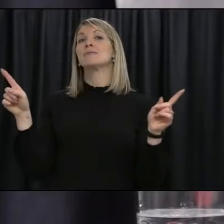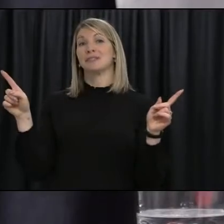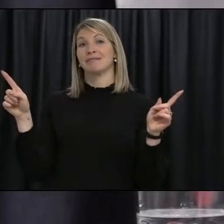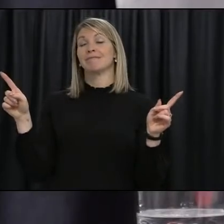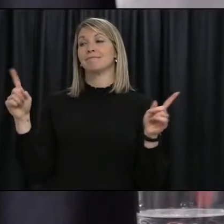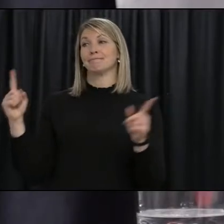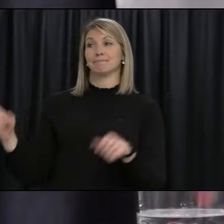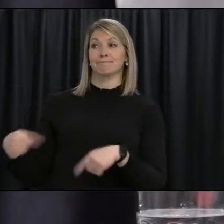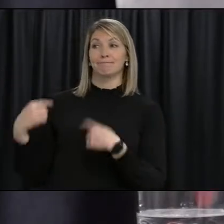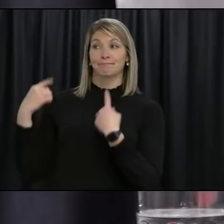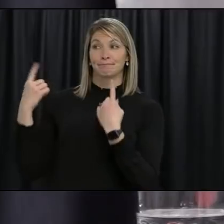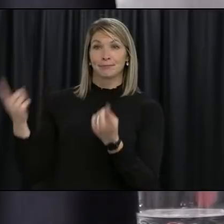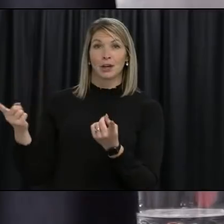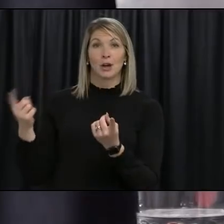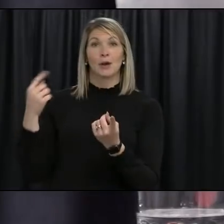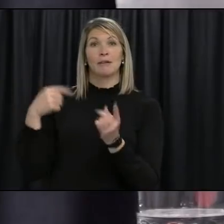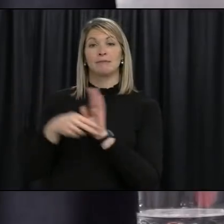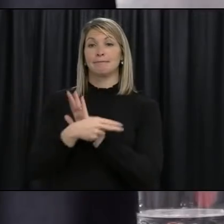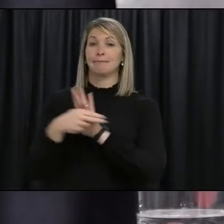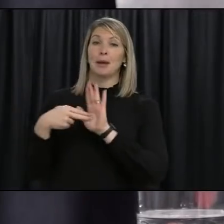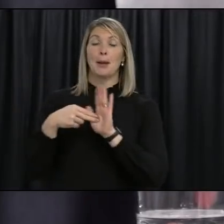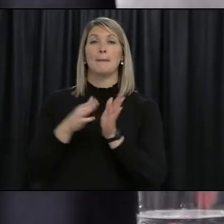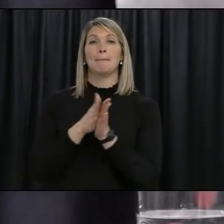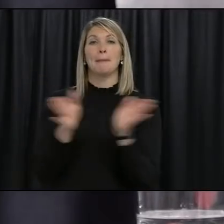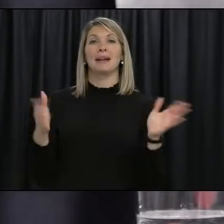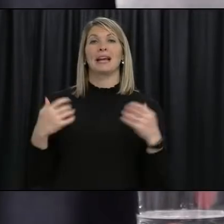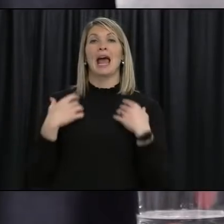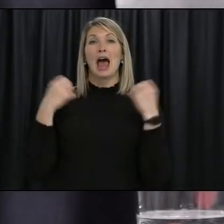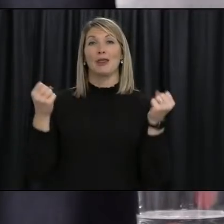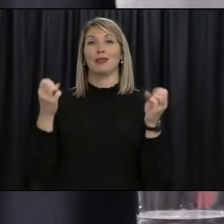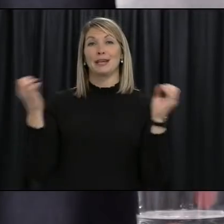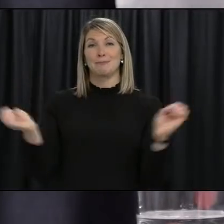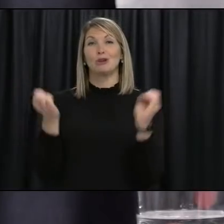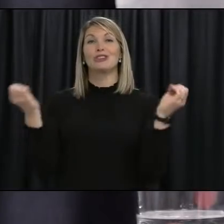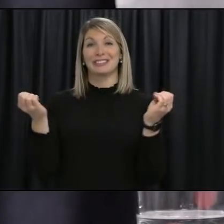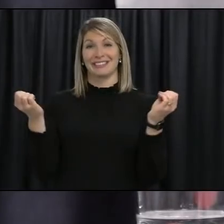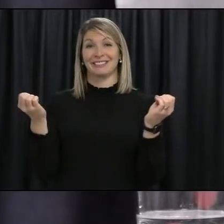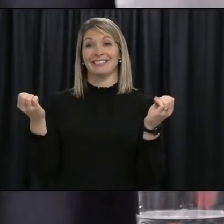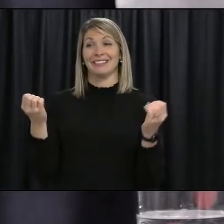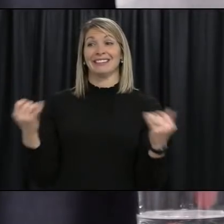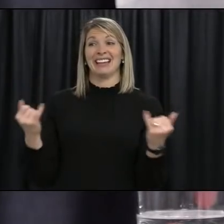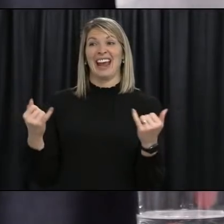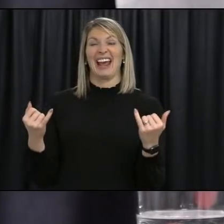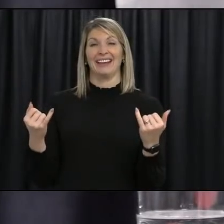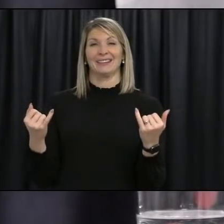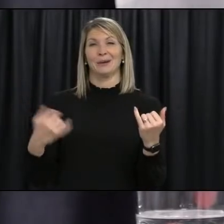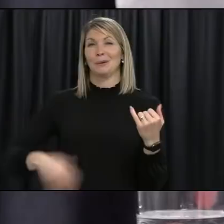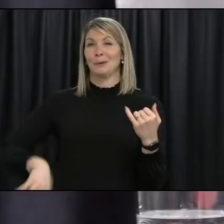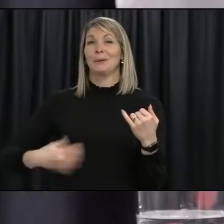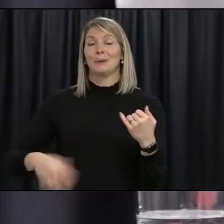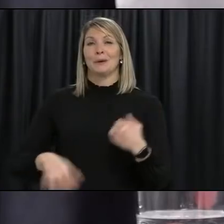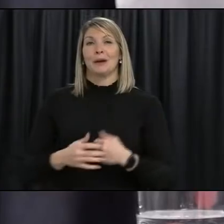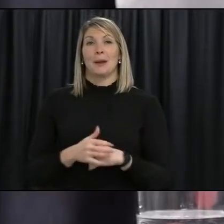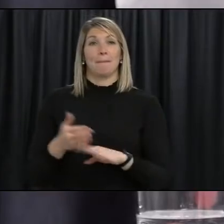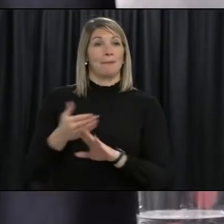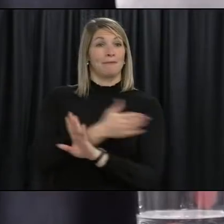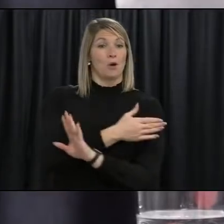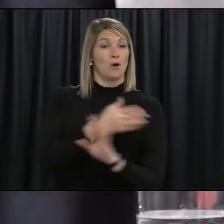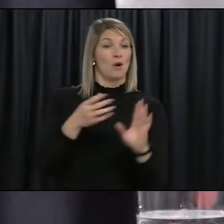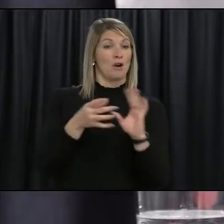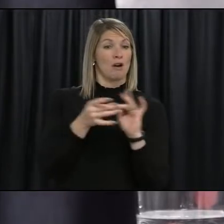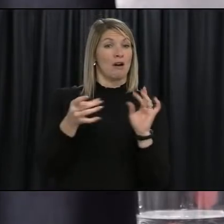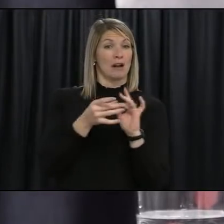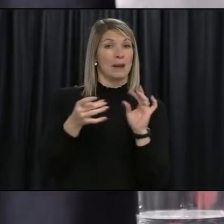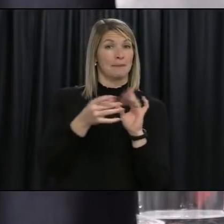and the state of public health emergency. Before I get into my specific comments, I'd like to give a shout out to